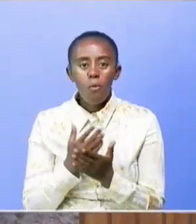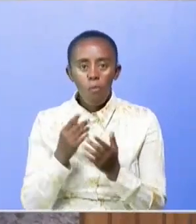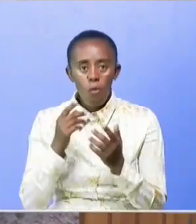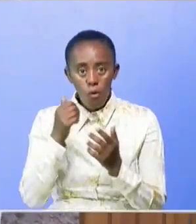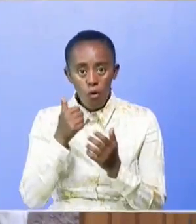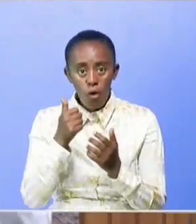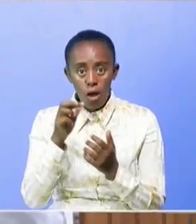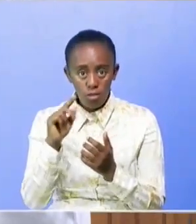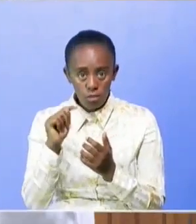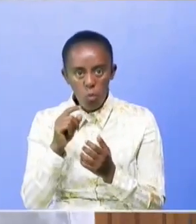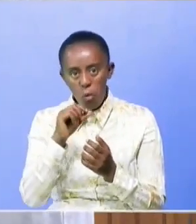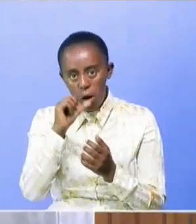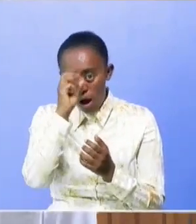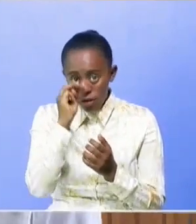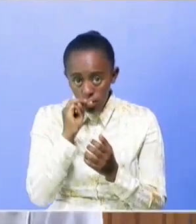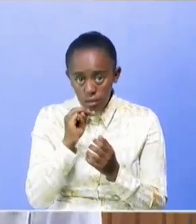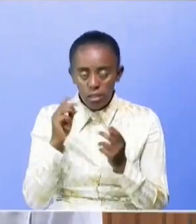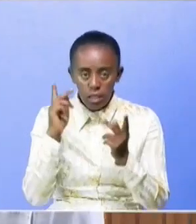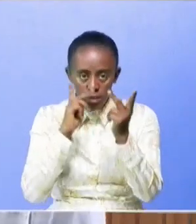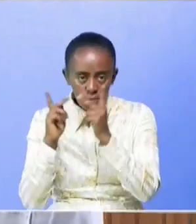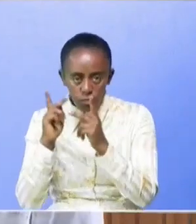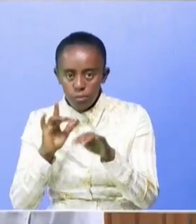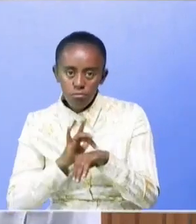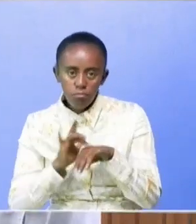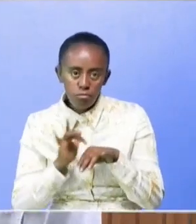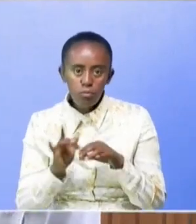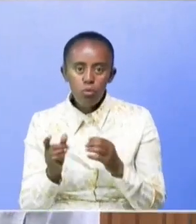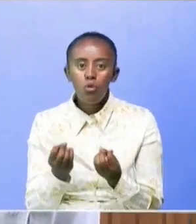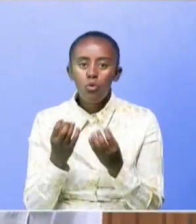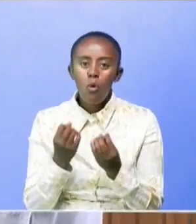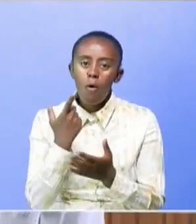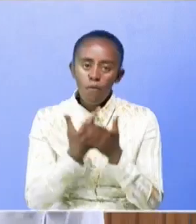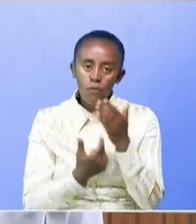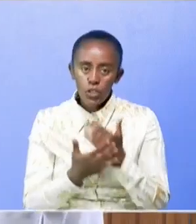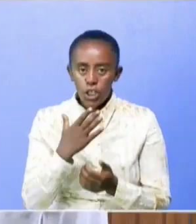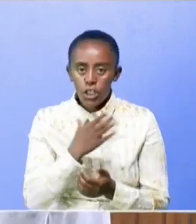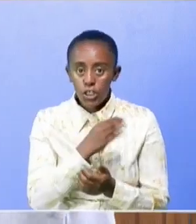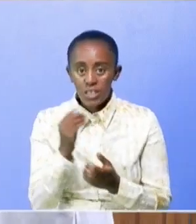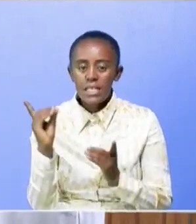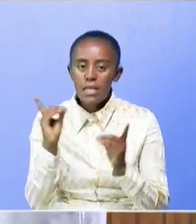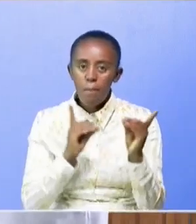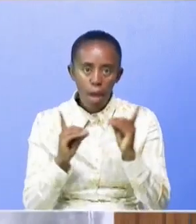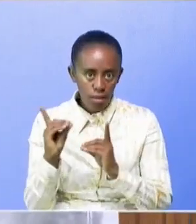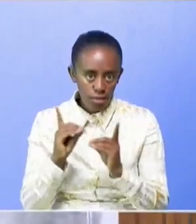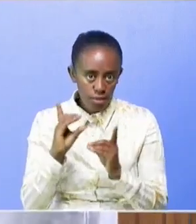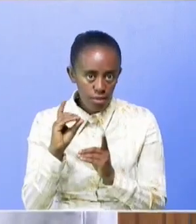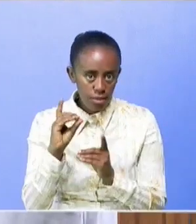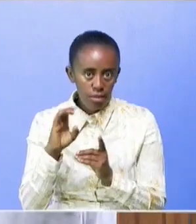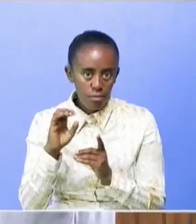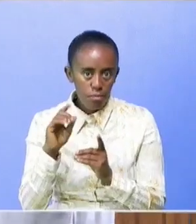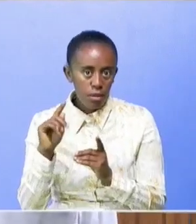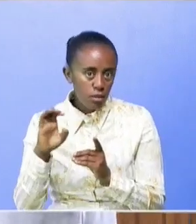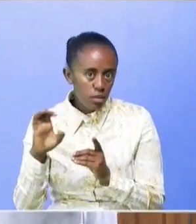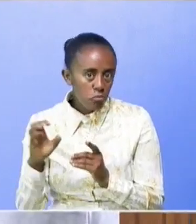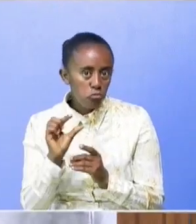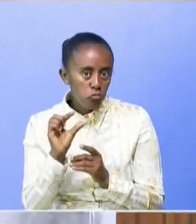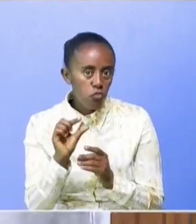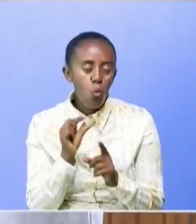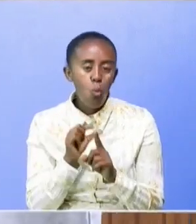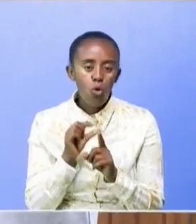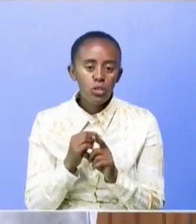art exhibit dash a lot of discussions and debates. We have a few words